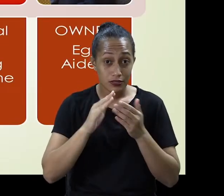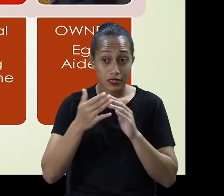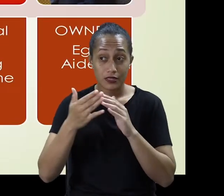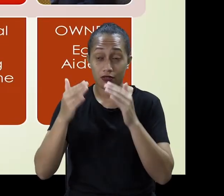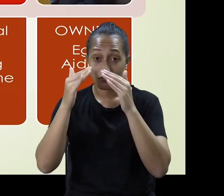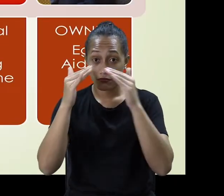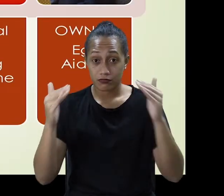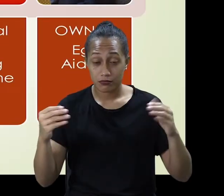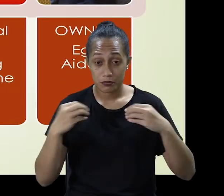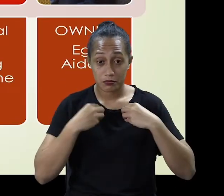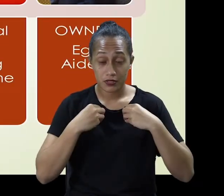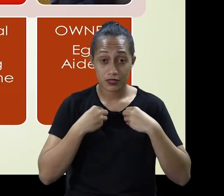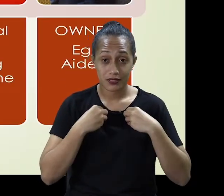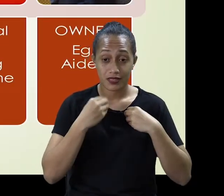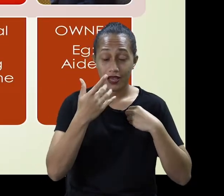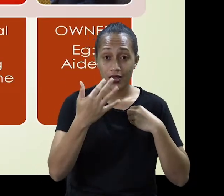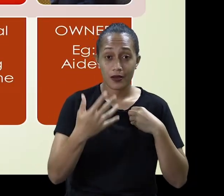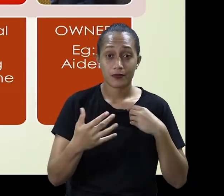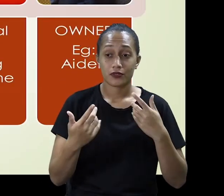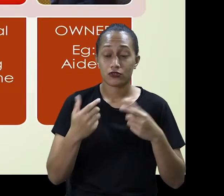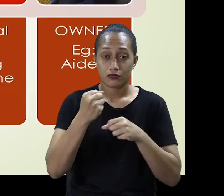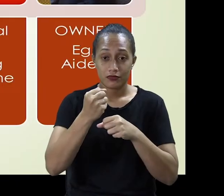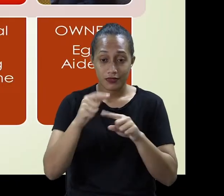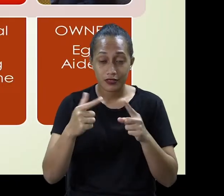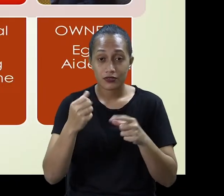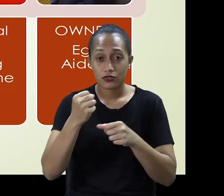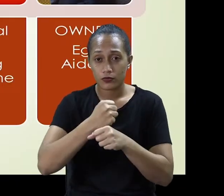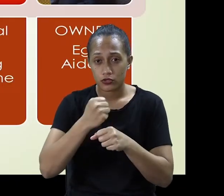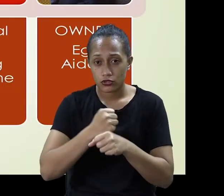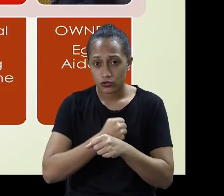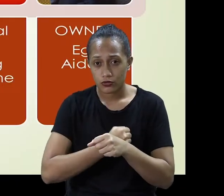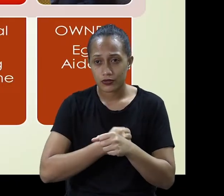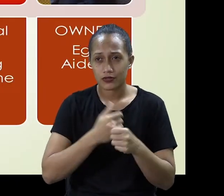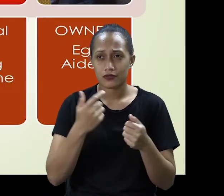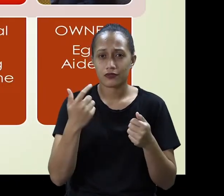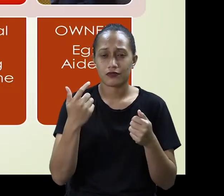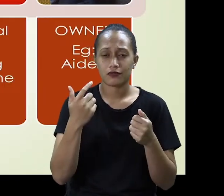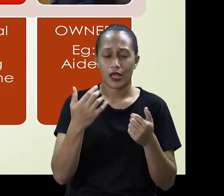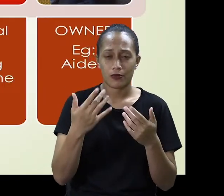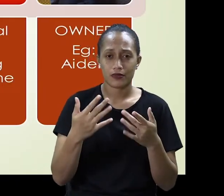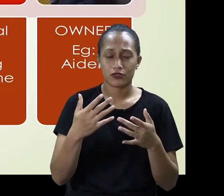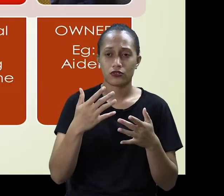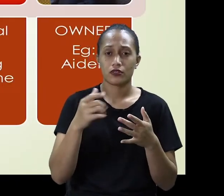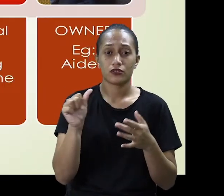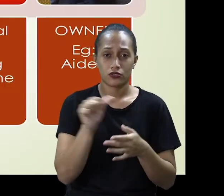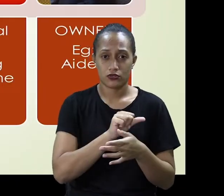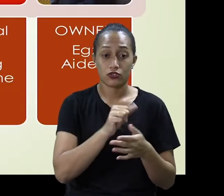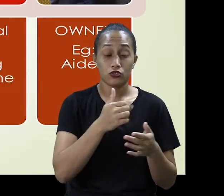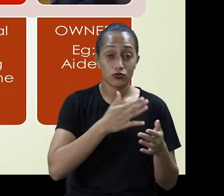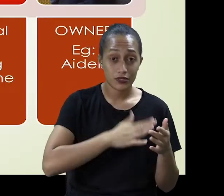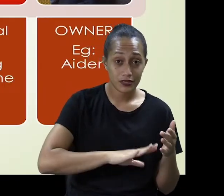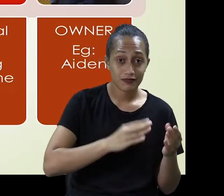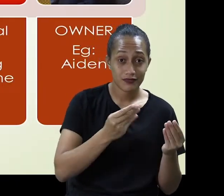instead of buying from the market or get from other people? I must have a banana